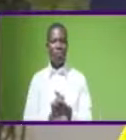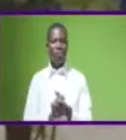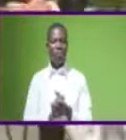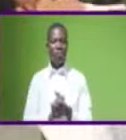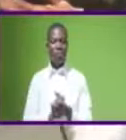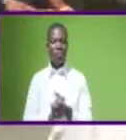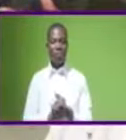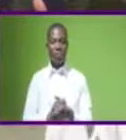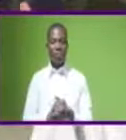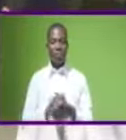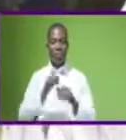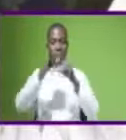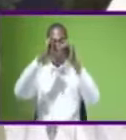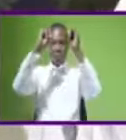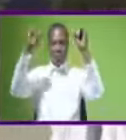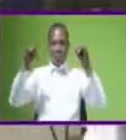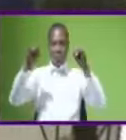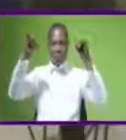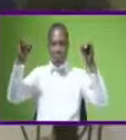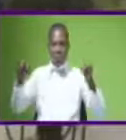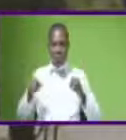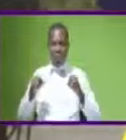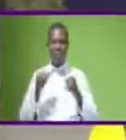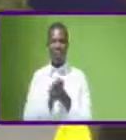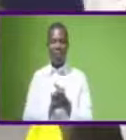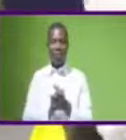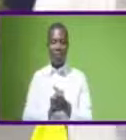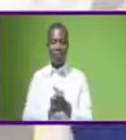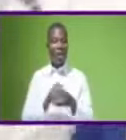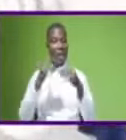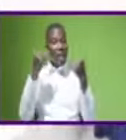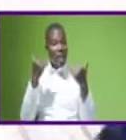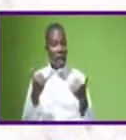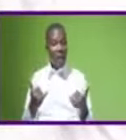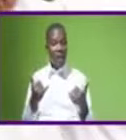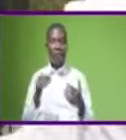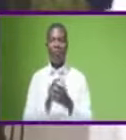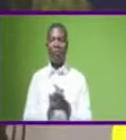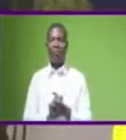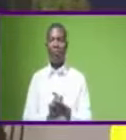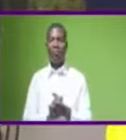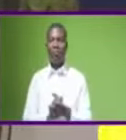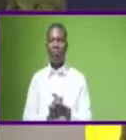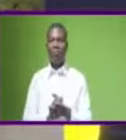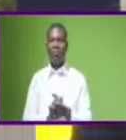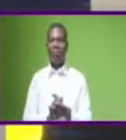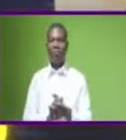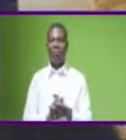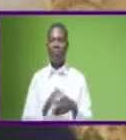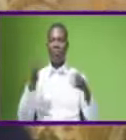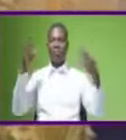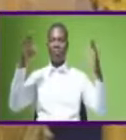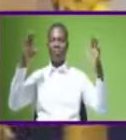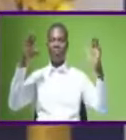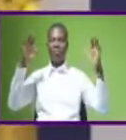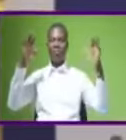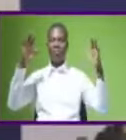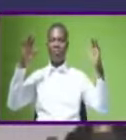Bosom bom po. Eh. Ana bu na afi. Afi die. Yes.